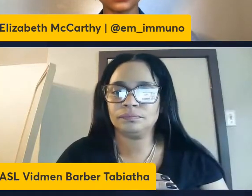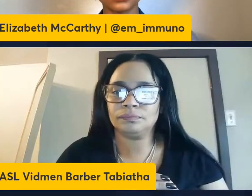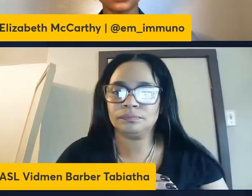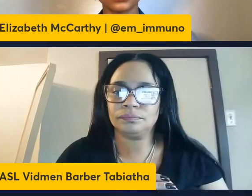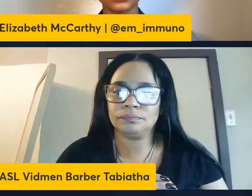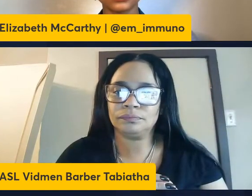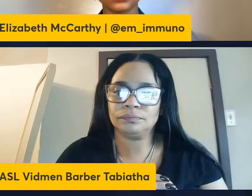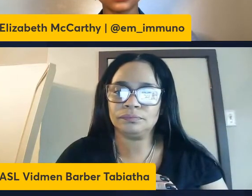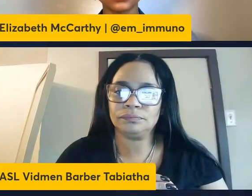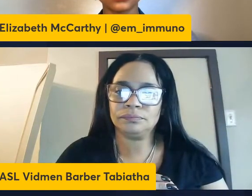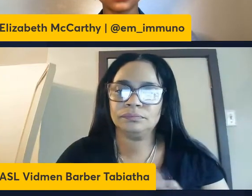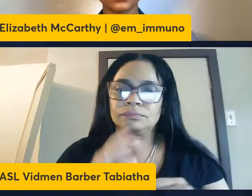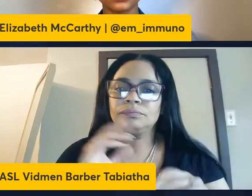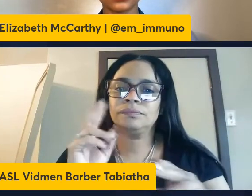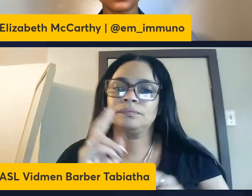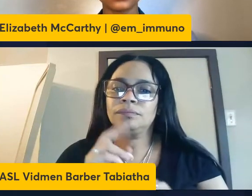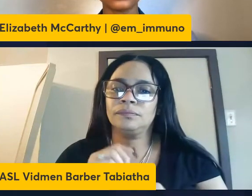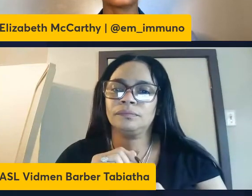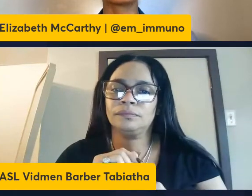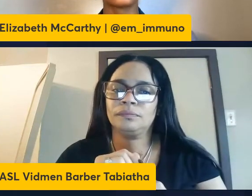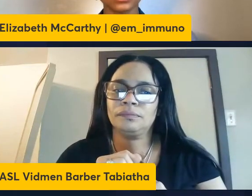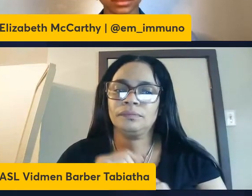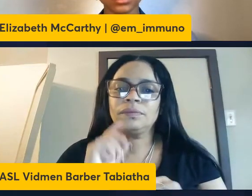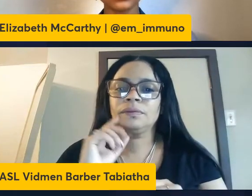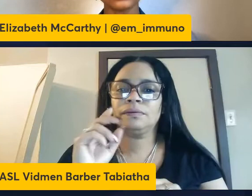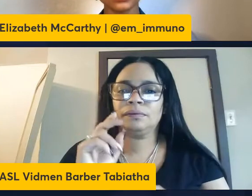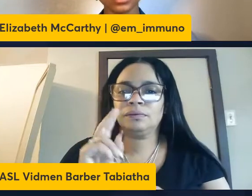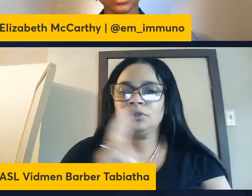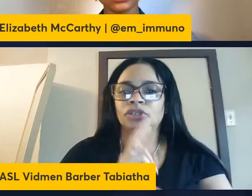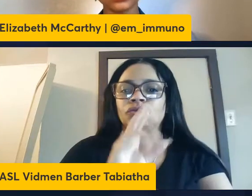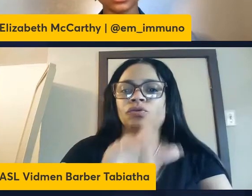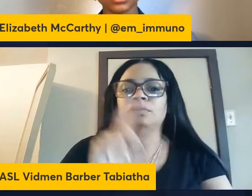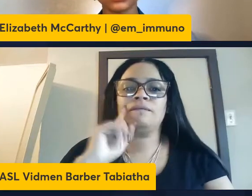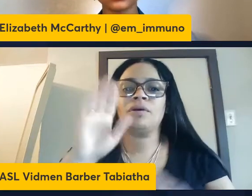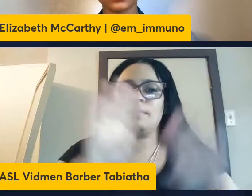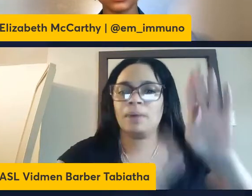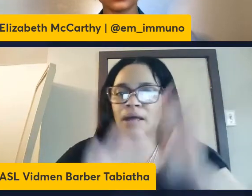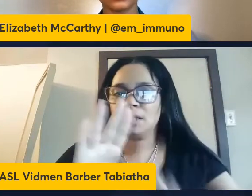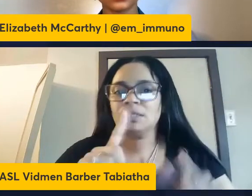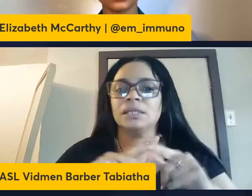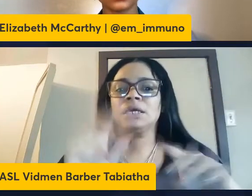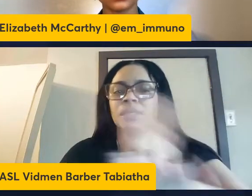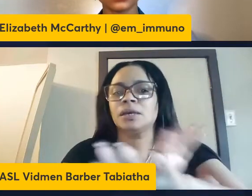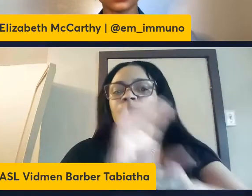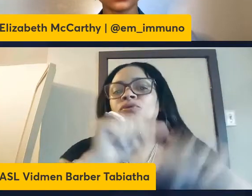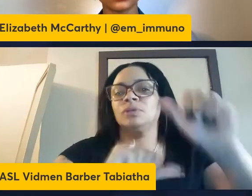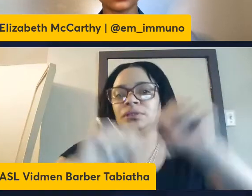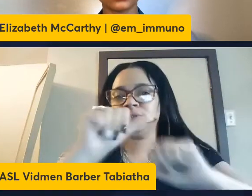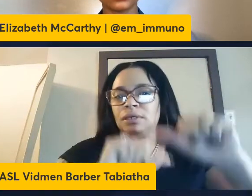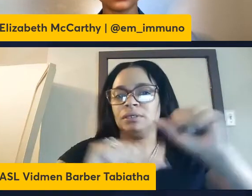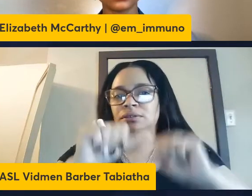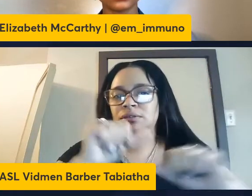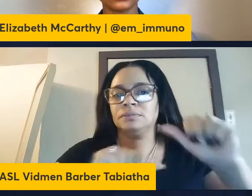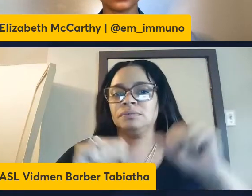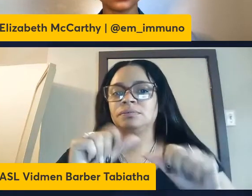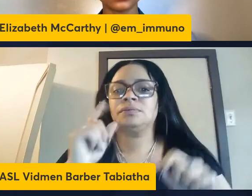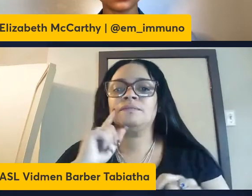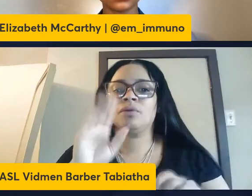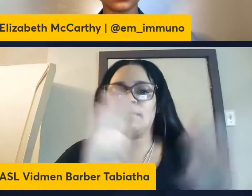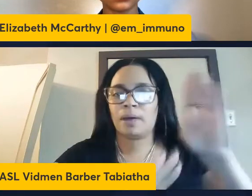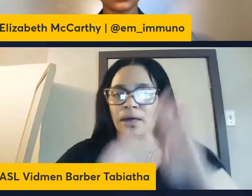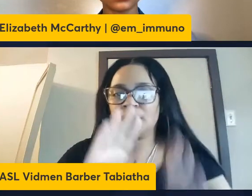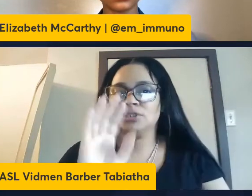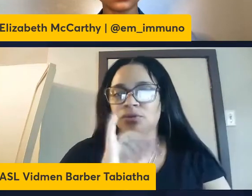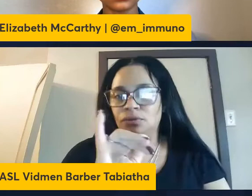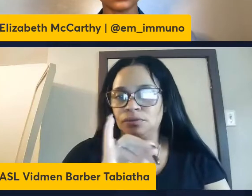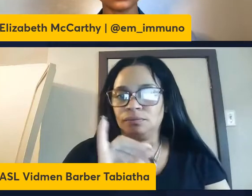more using informatics tools, coding to apply to biology, and the computer sciencey, computational biology side of things is a